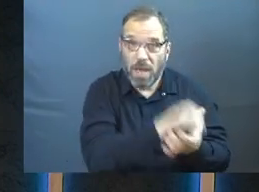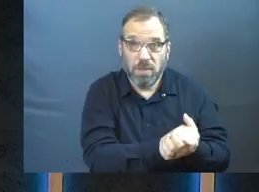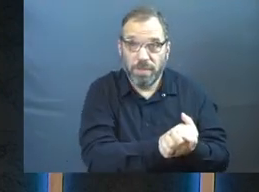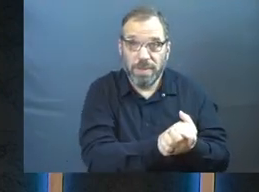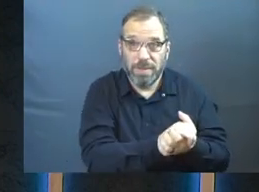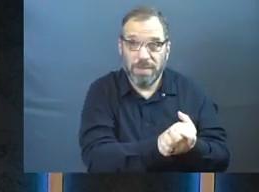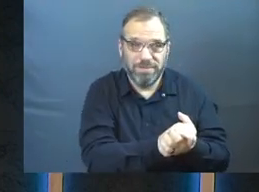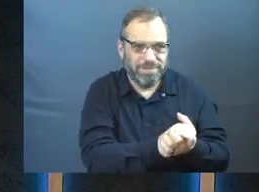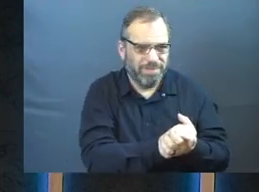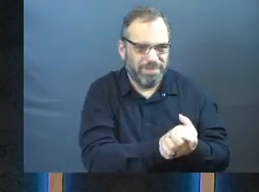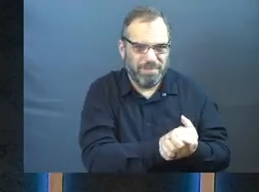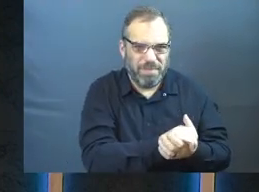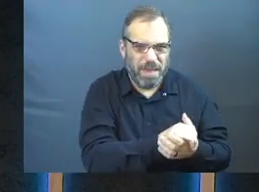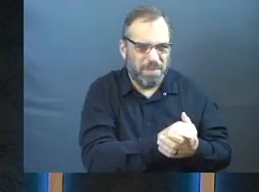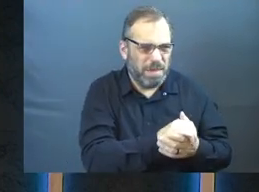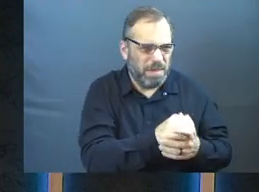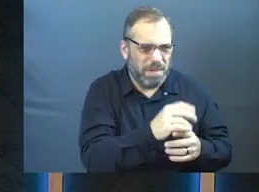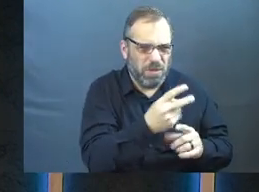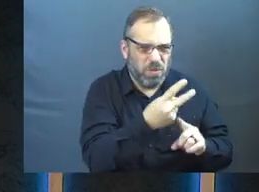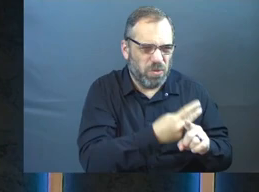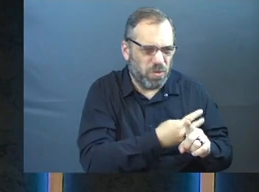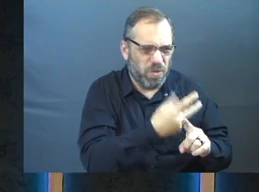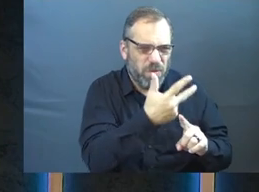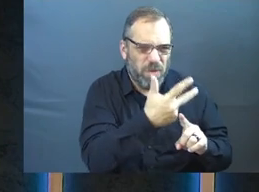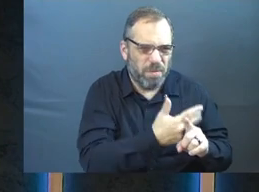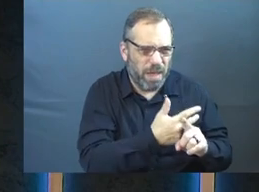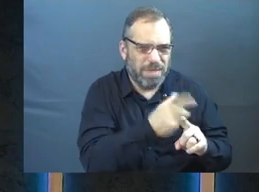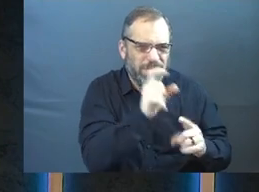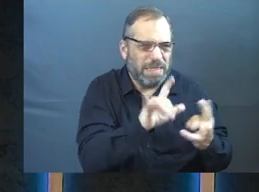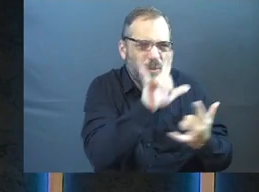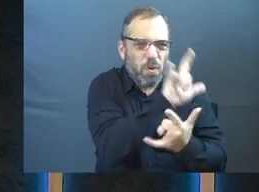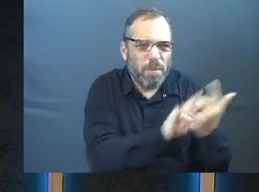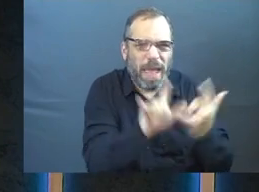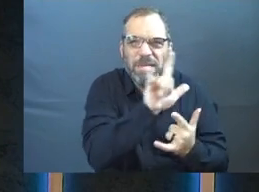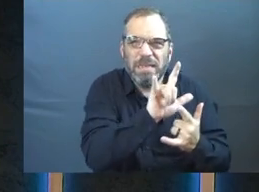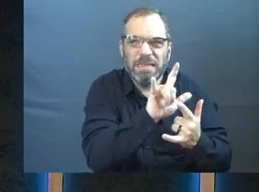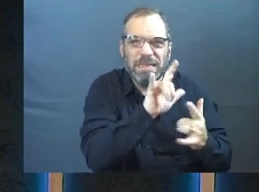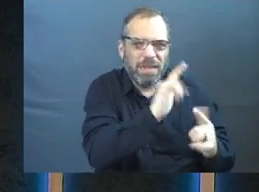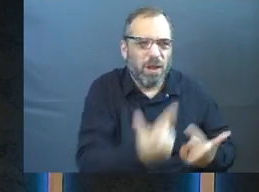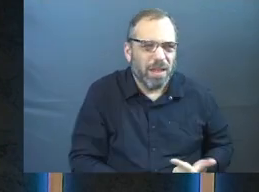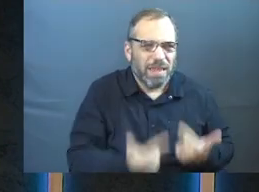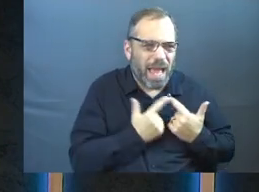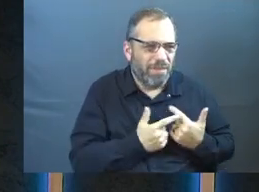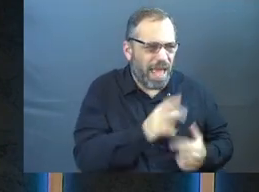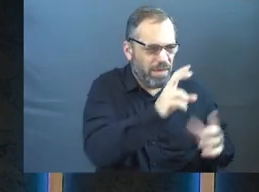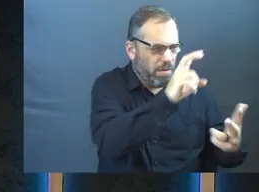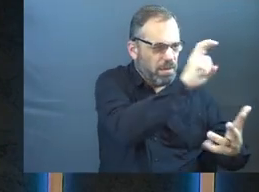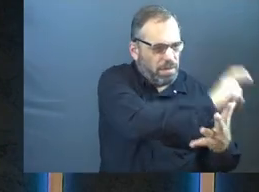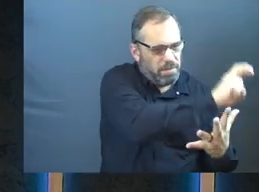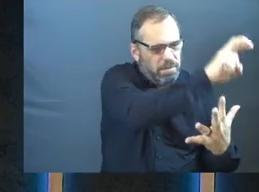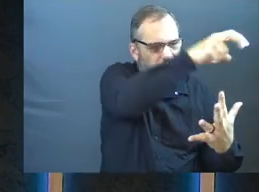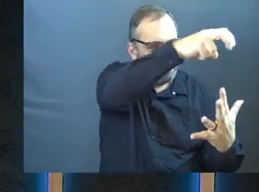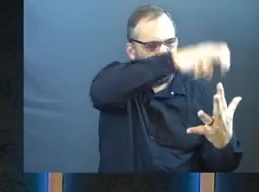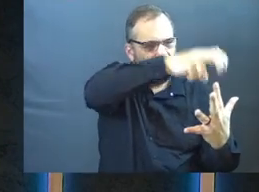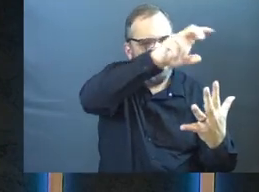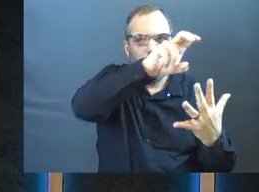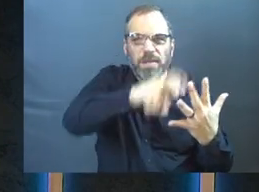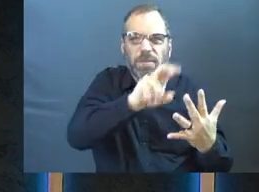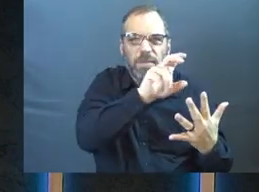not live for more than a few months without a romantic partner in their life, and they're moving from person to person to